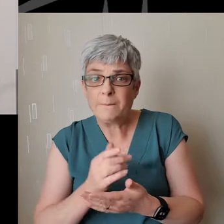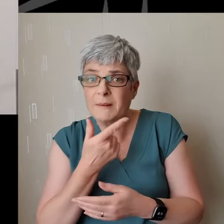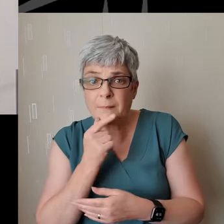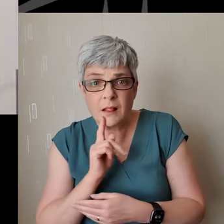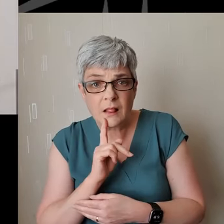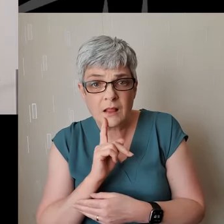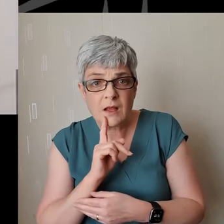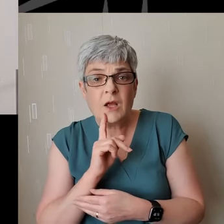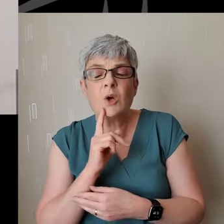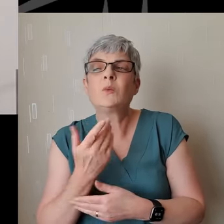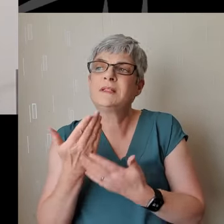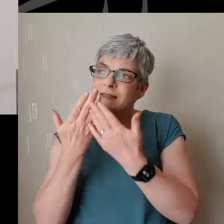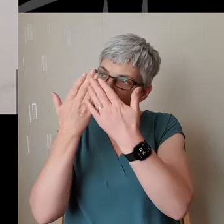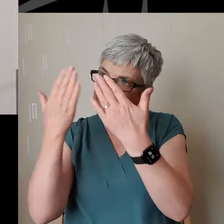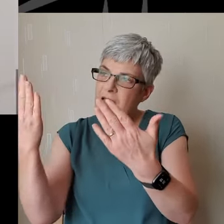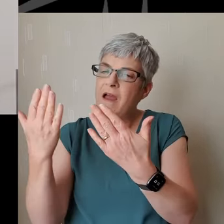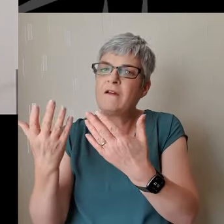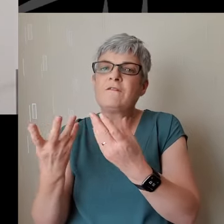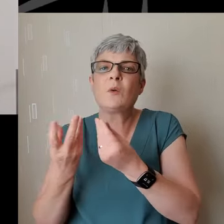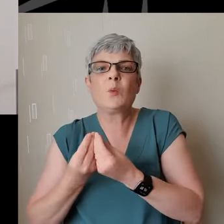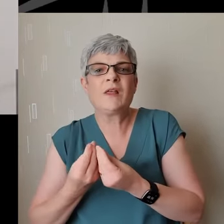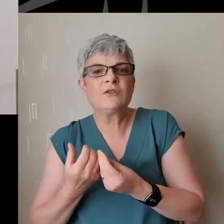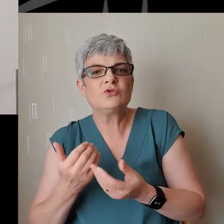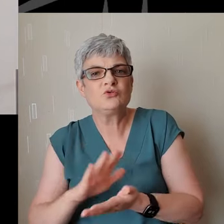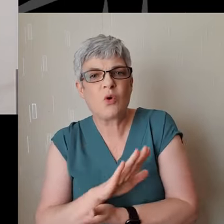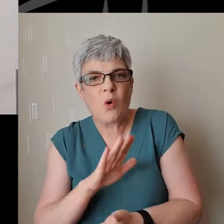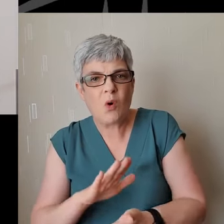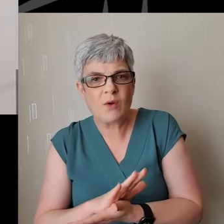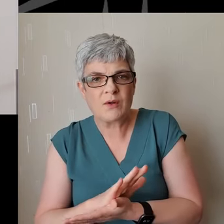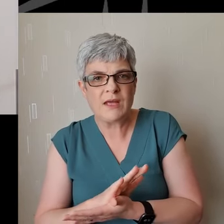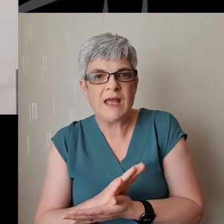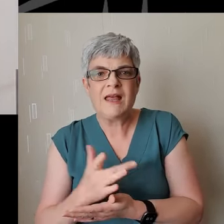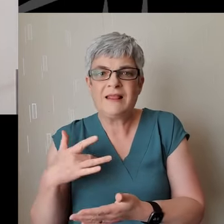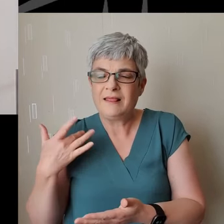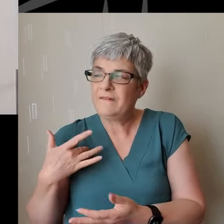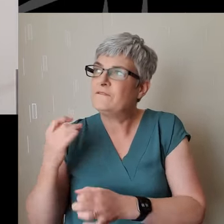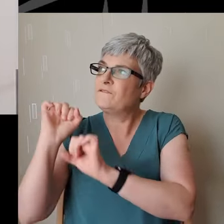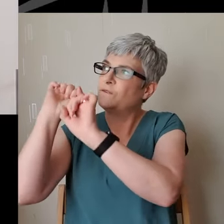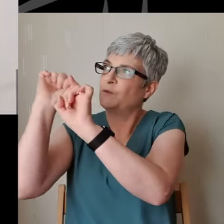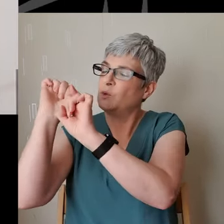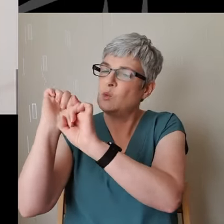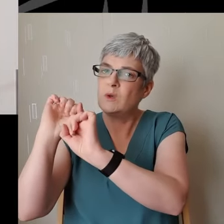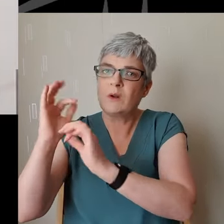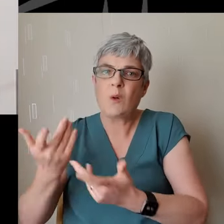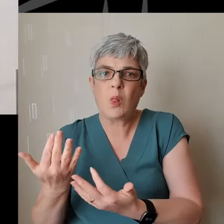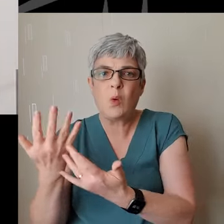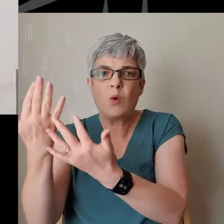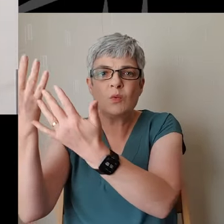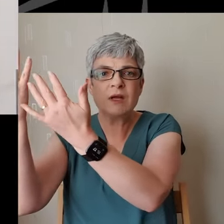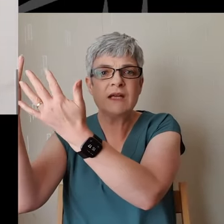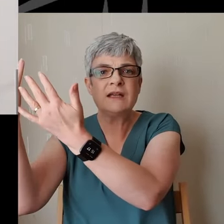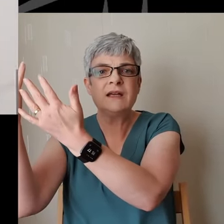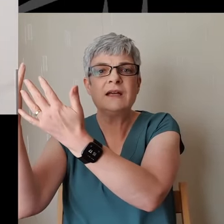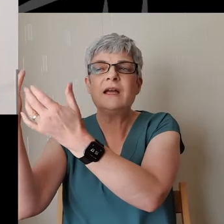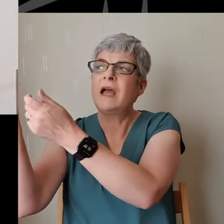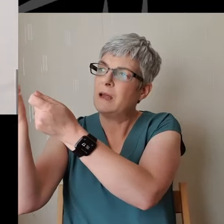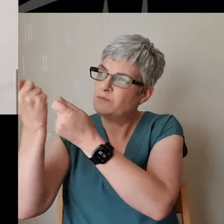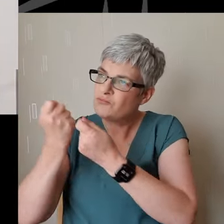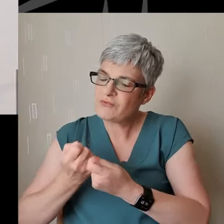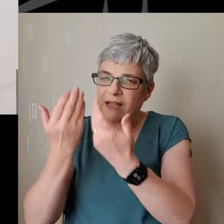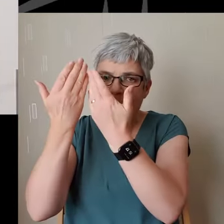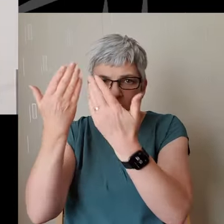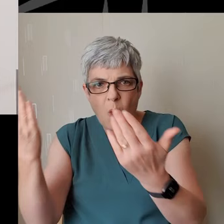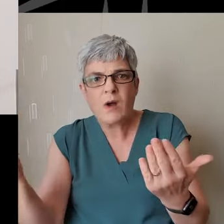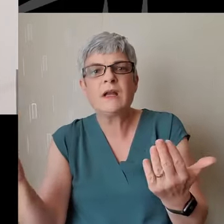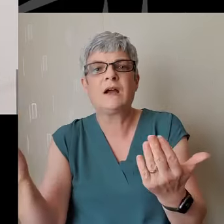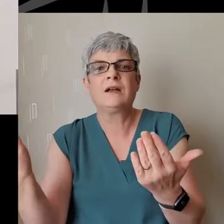serve you with joy, live for your glory, and bring honor in